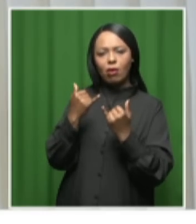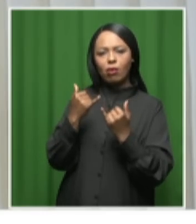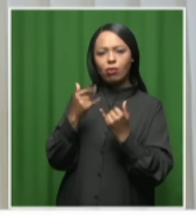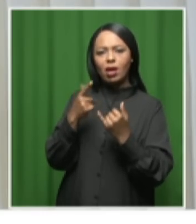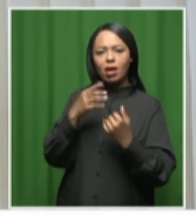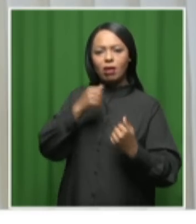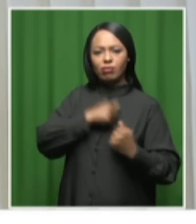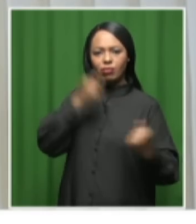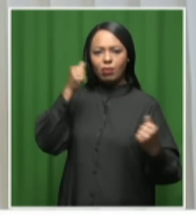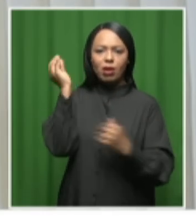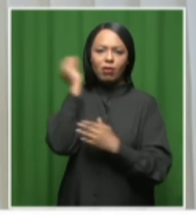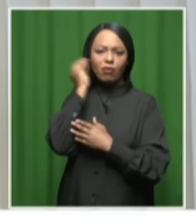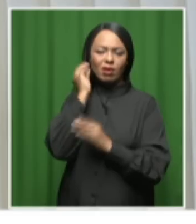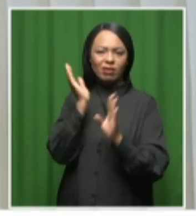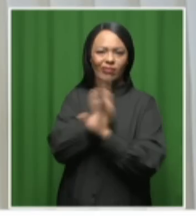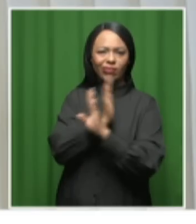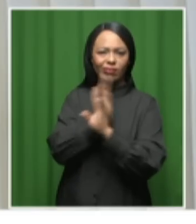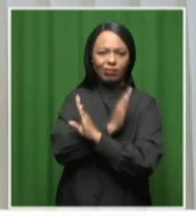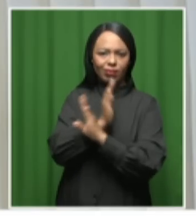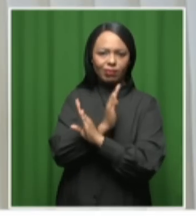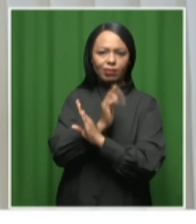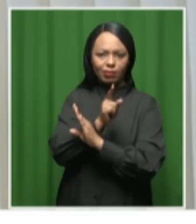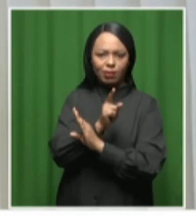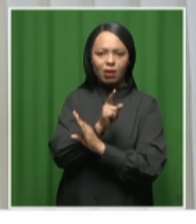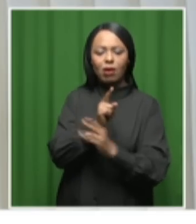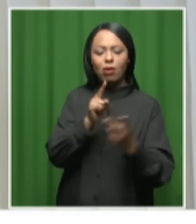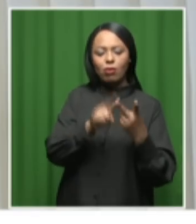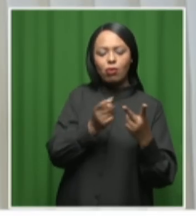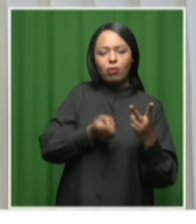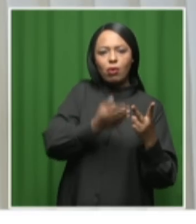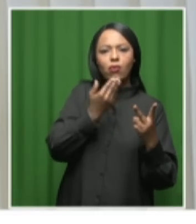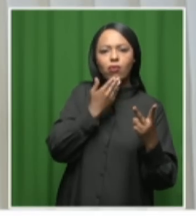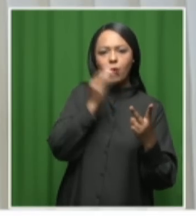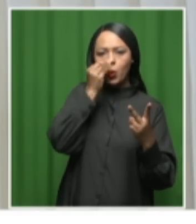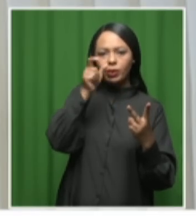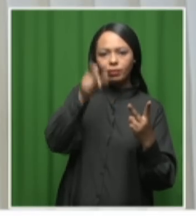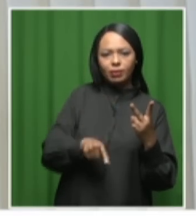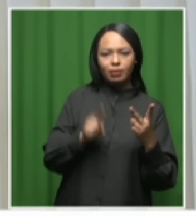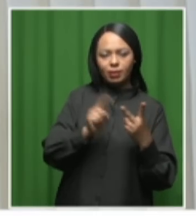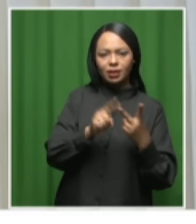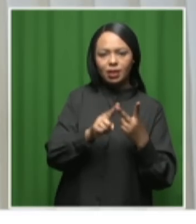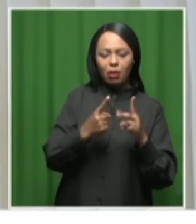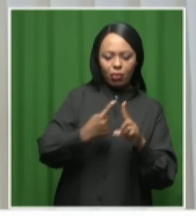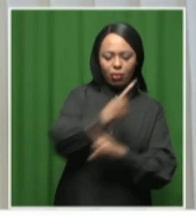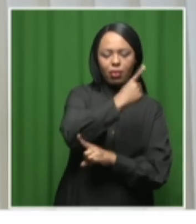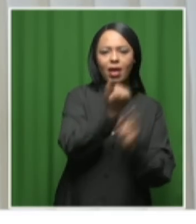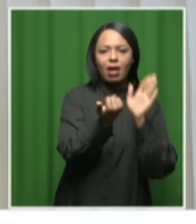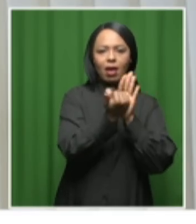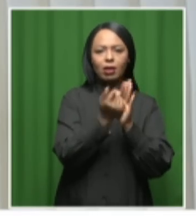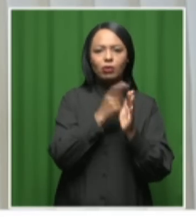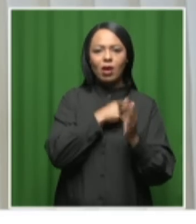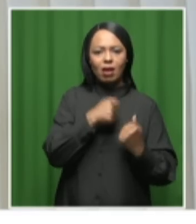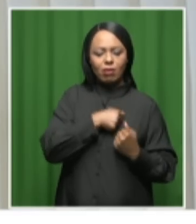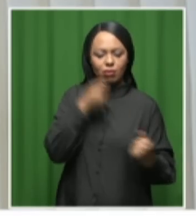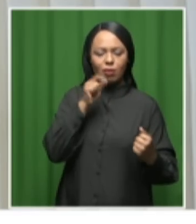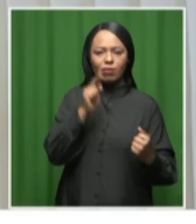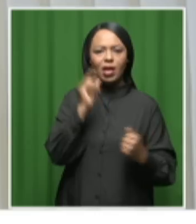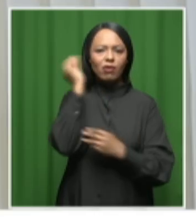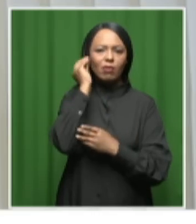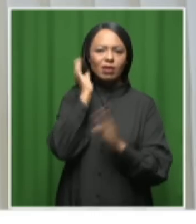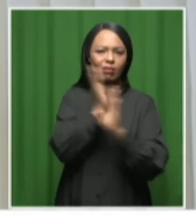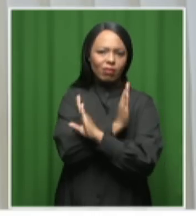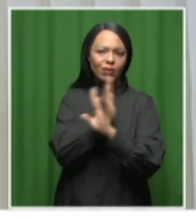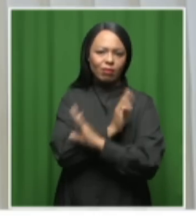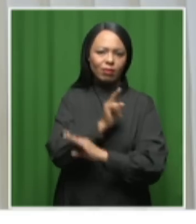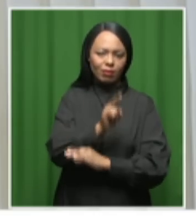or providing information to Ms. Karyn Maughan, you've breached the NPA Act because you've disclosed information that you ought not to have disclosed